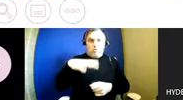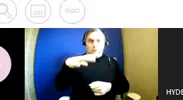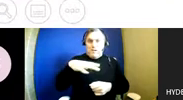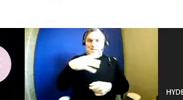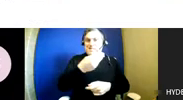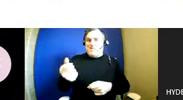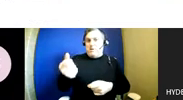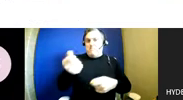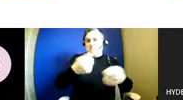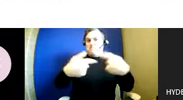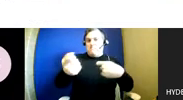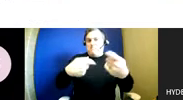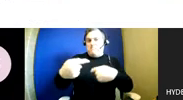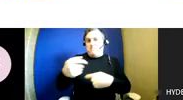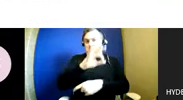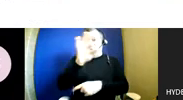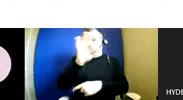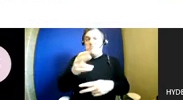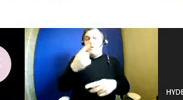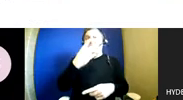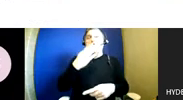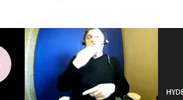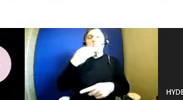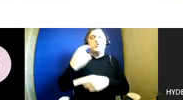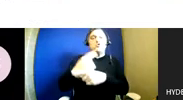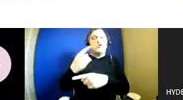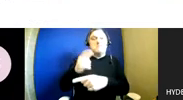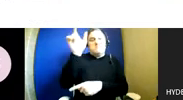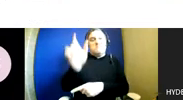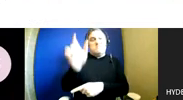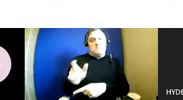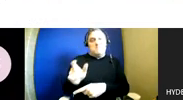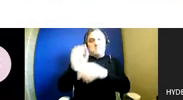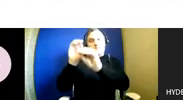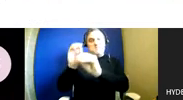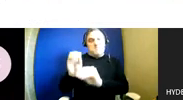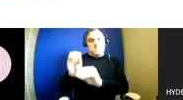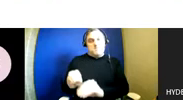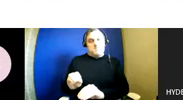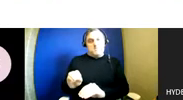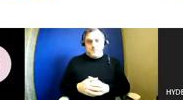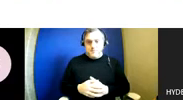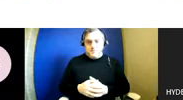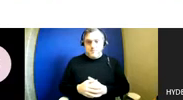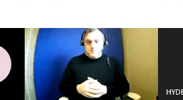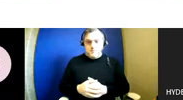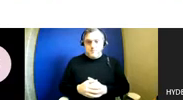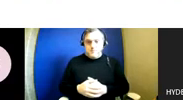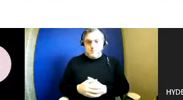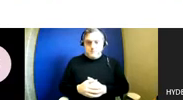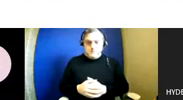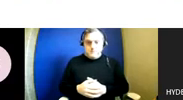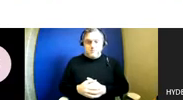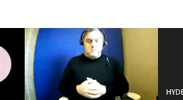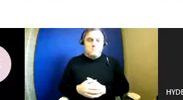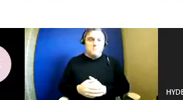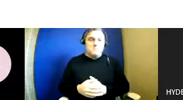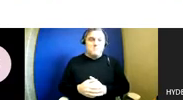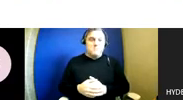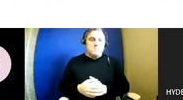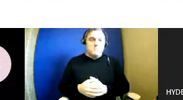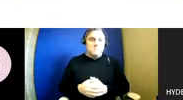fed some of those in, but if you use a chat function as well, that'd be great. If we go to the next slide. Chris, thank